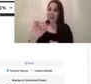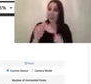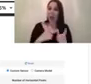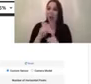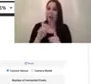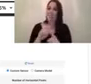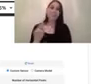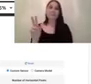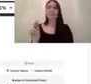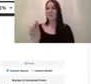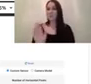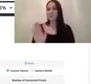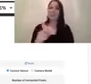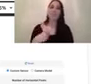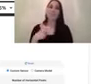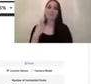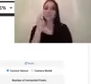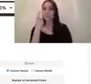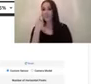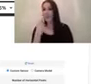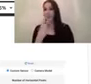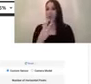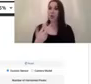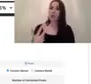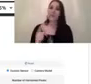least 2 or 3 different lenses.